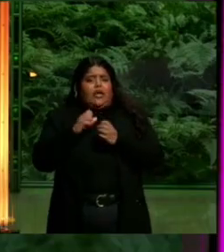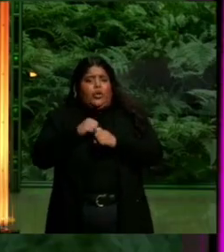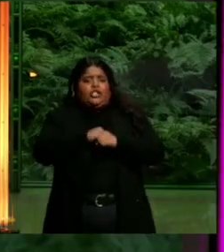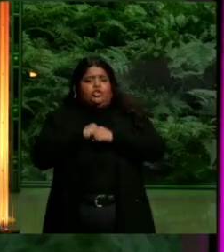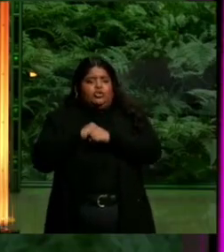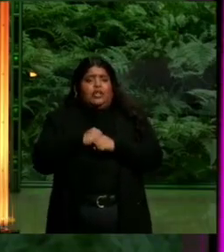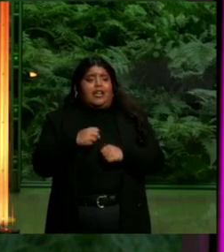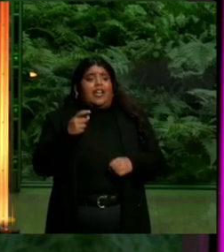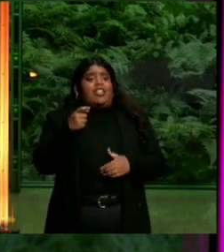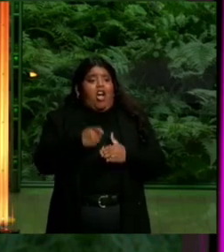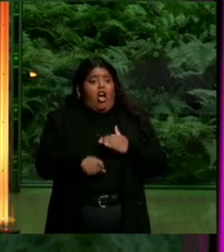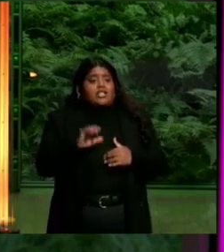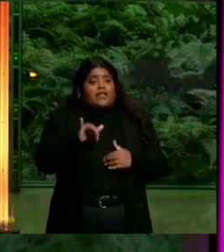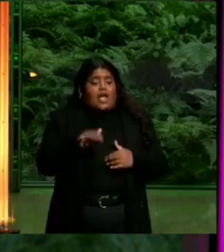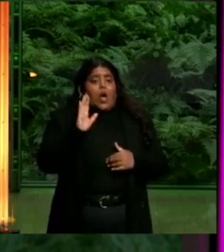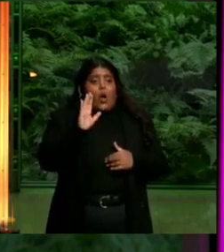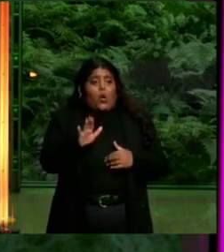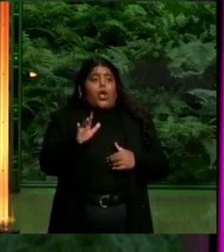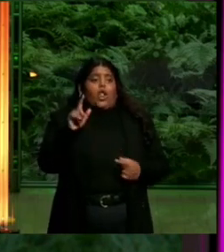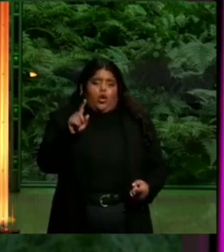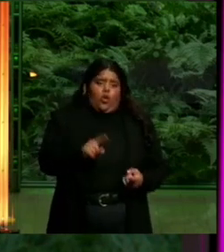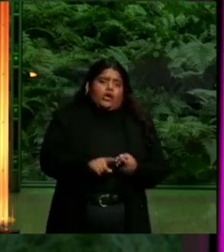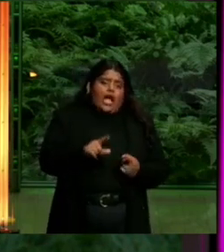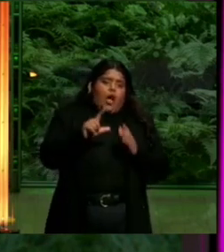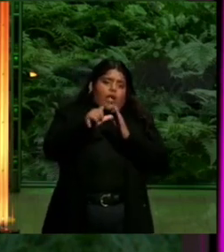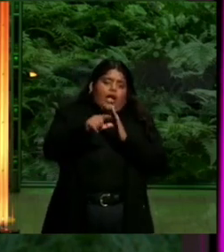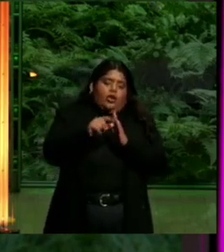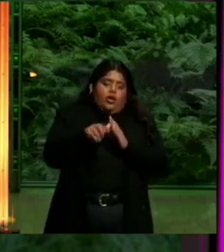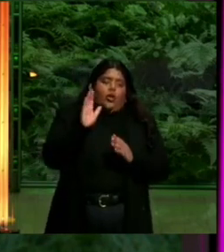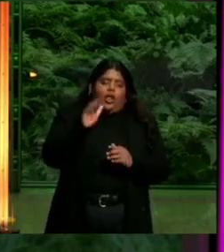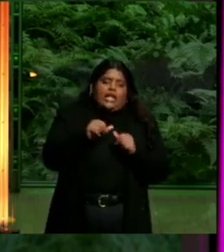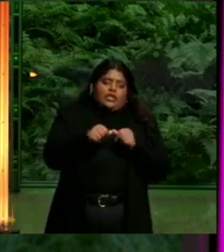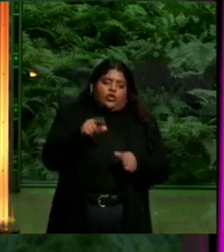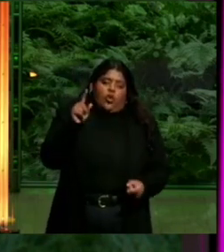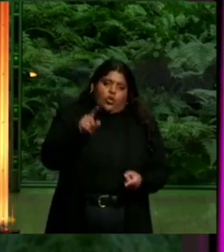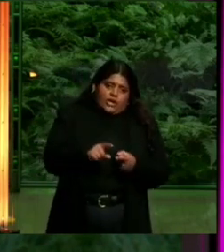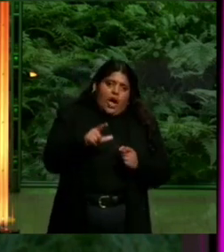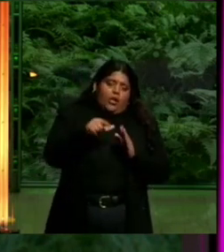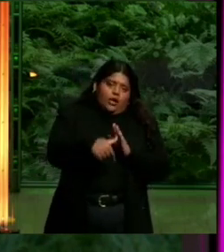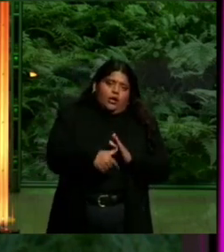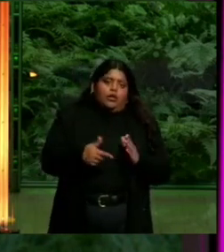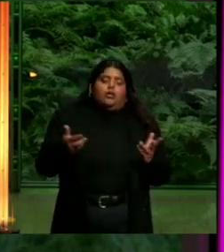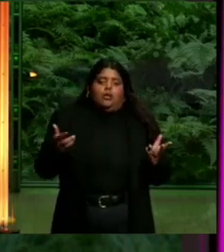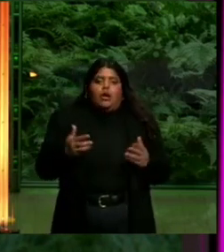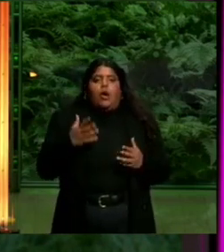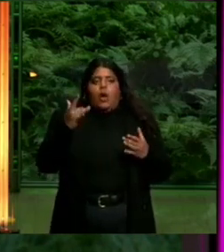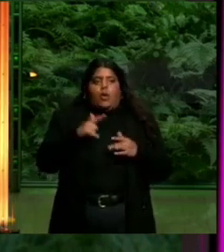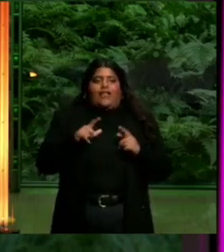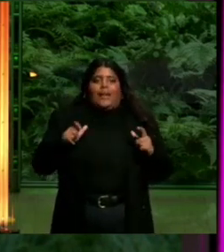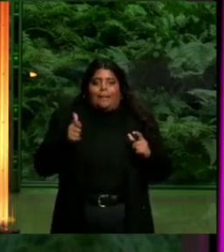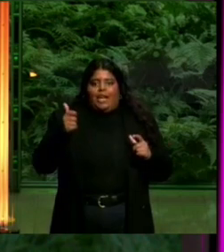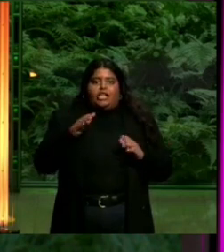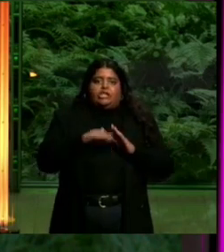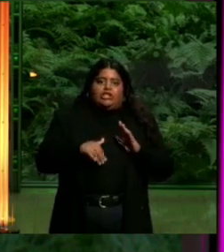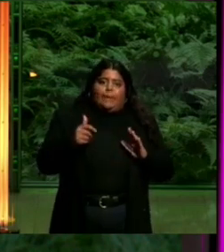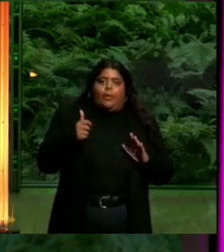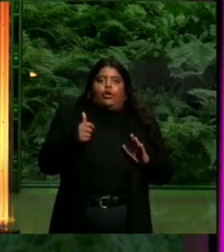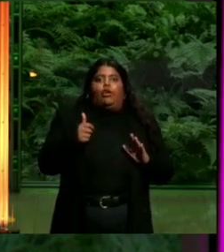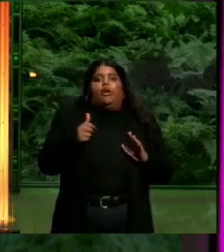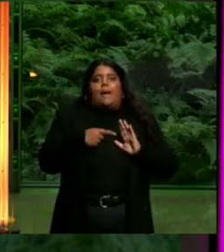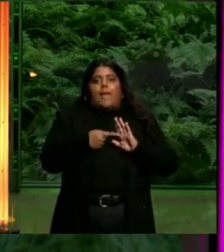of that is going to go down over time. It's going to continue to go down over time as we have bigger and cheaper